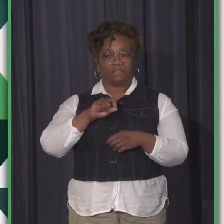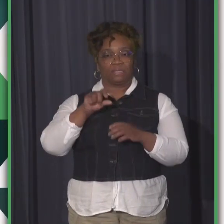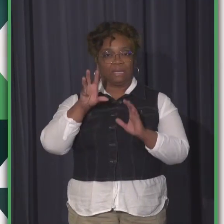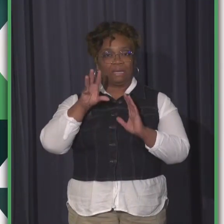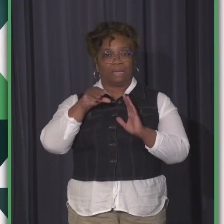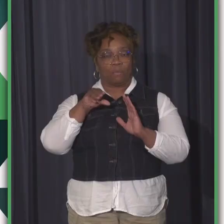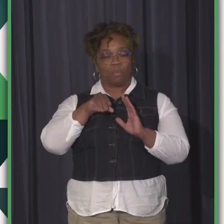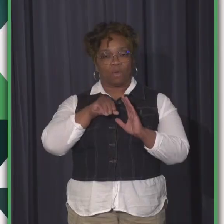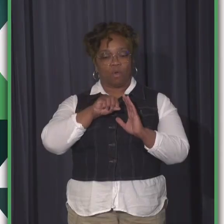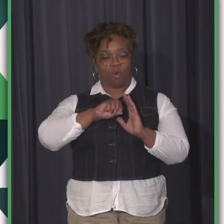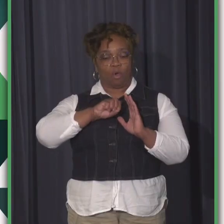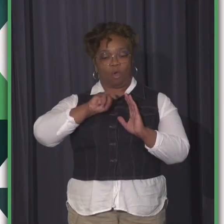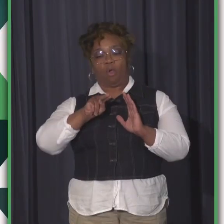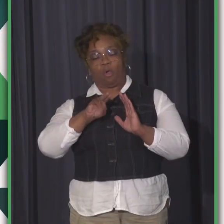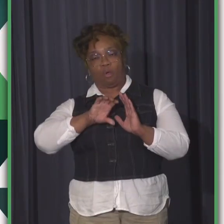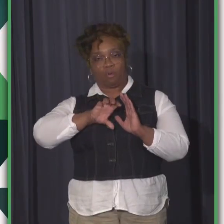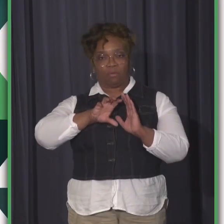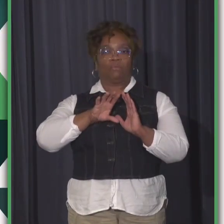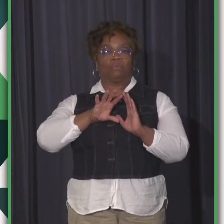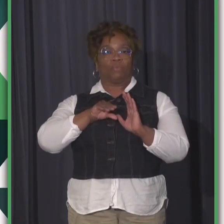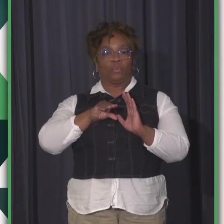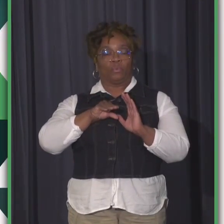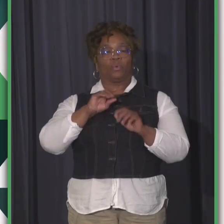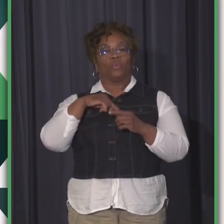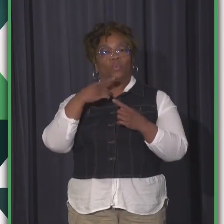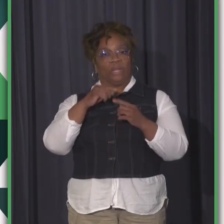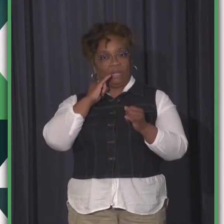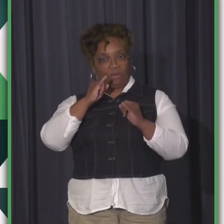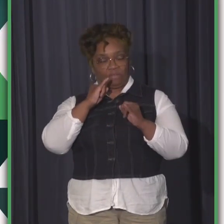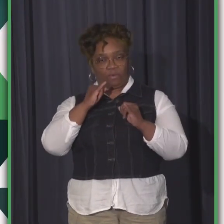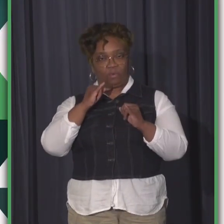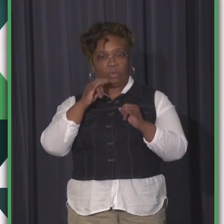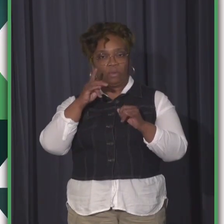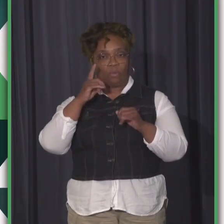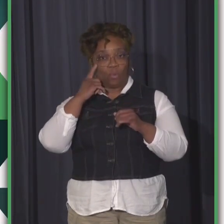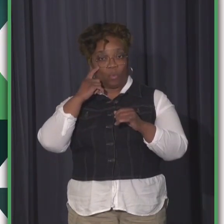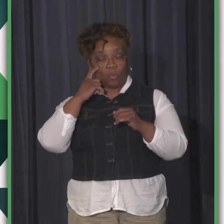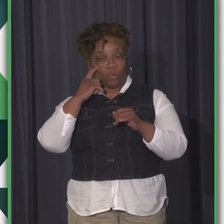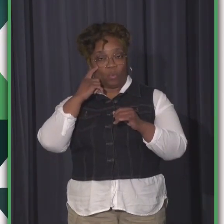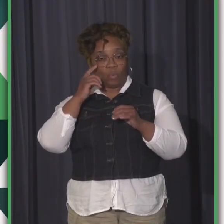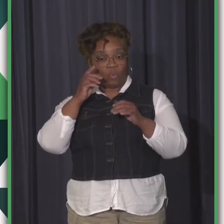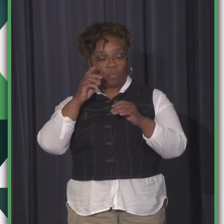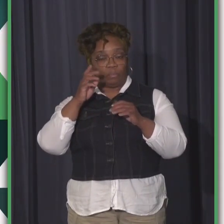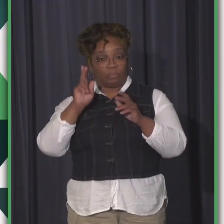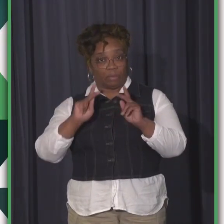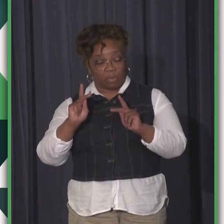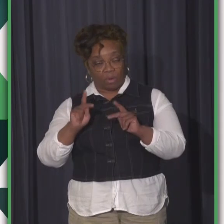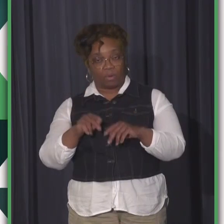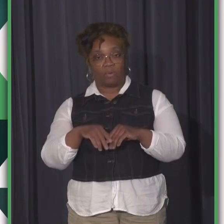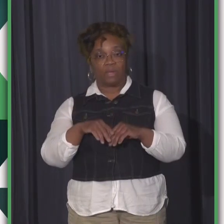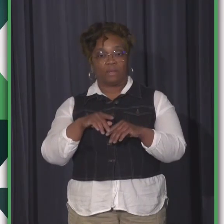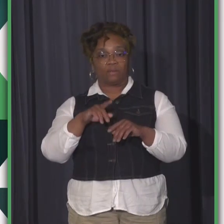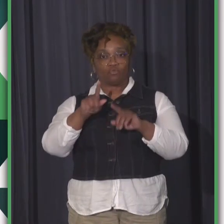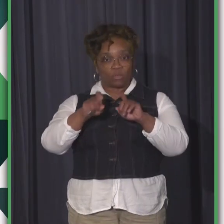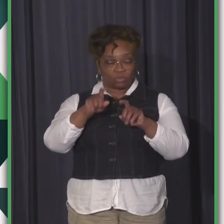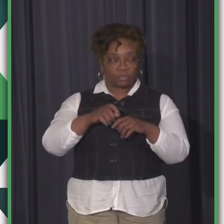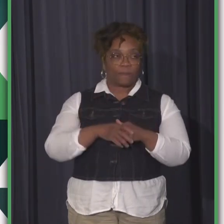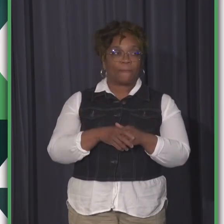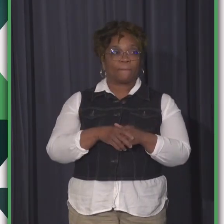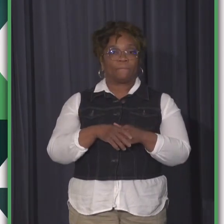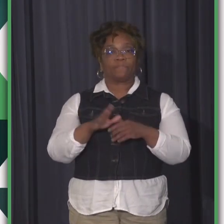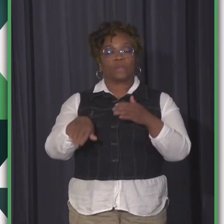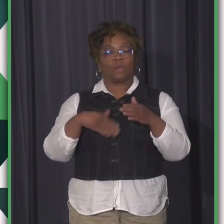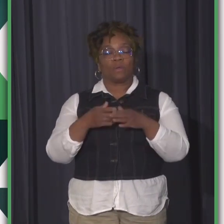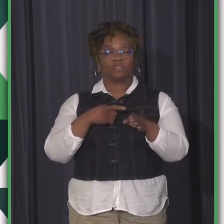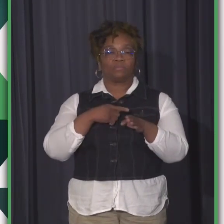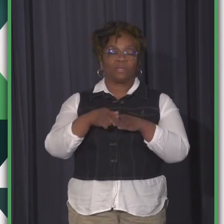scene when they're interviewing witnesses and interrogations. And then all specialized units. This includes special